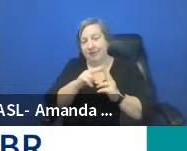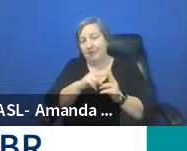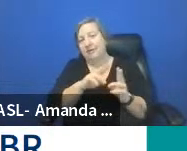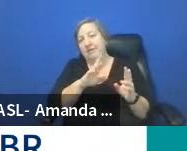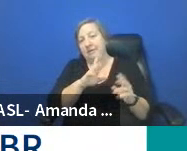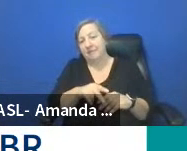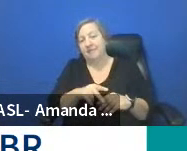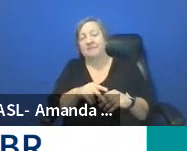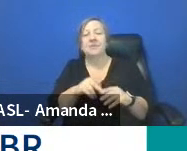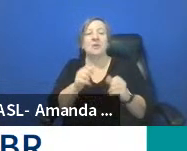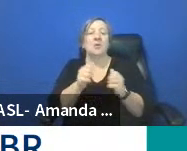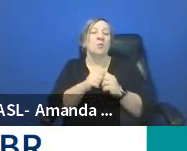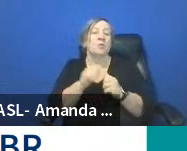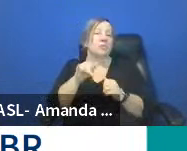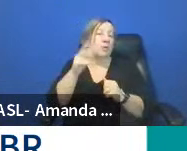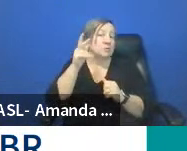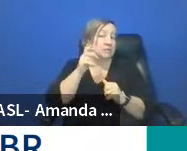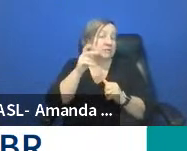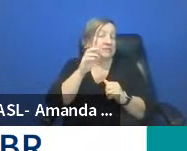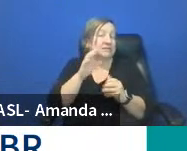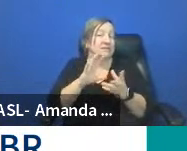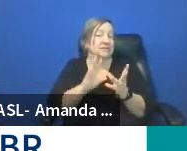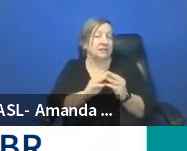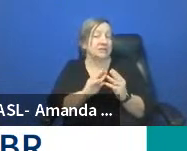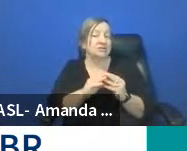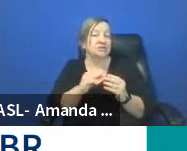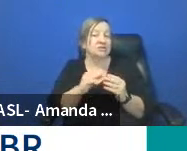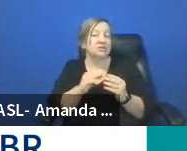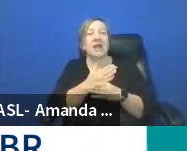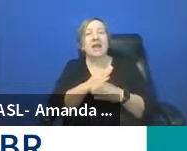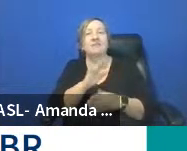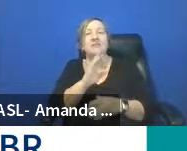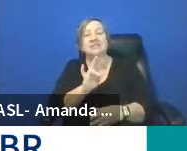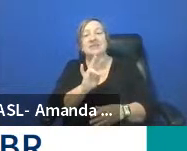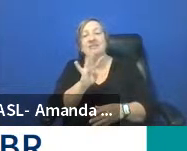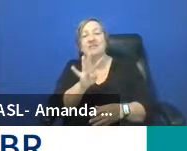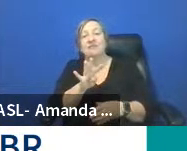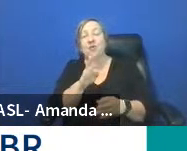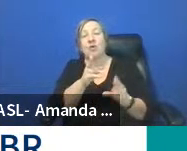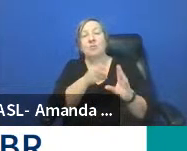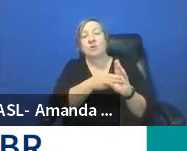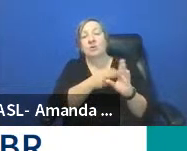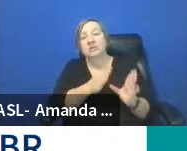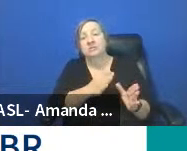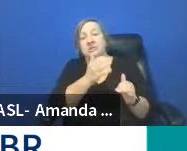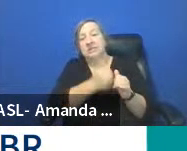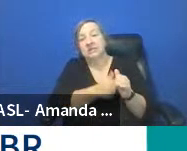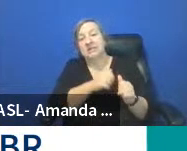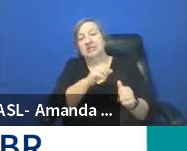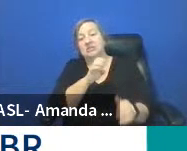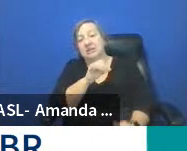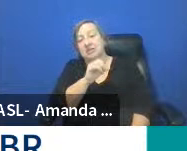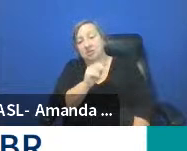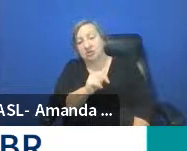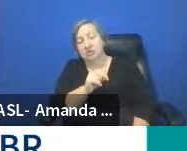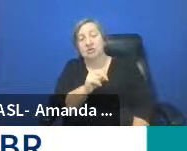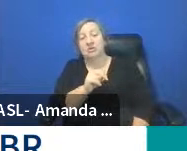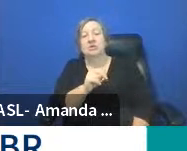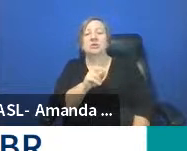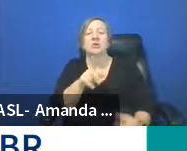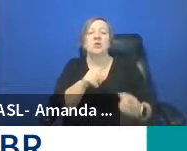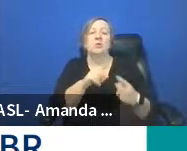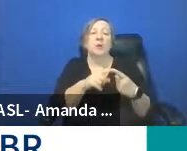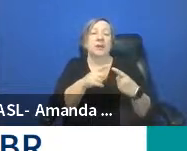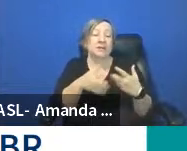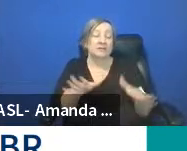listening sessions, we averaged about 74 participants per session. And so by the time